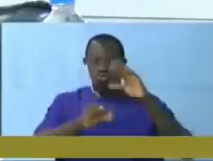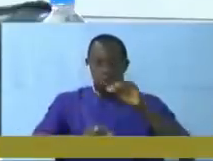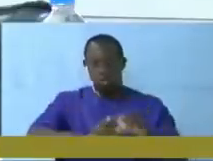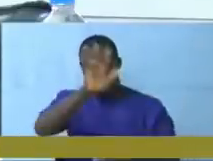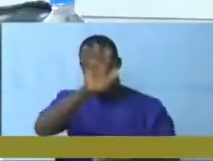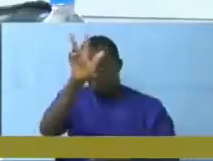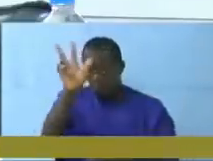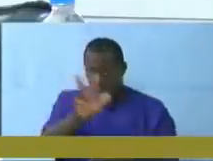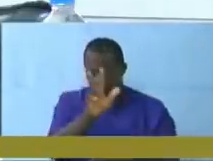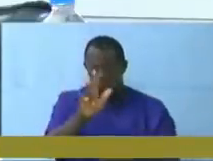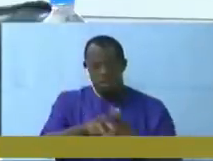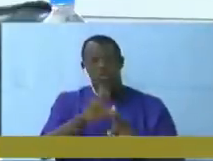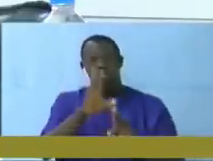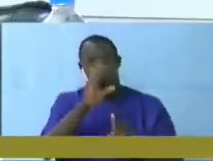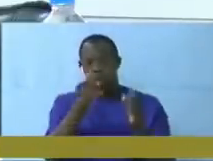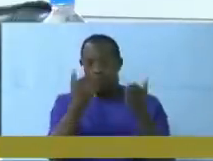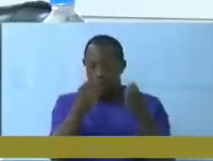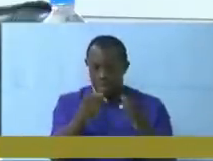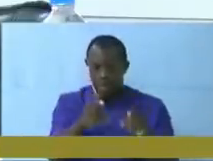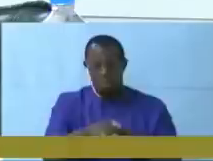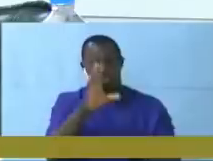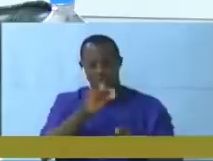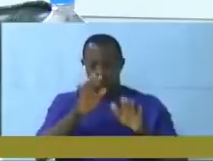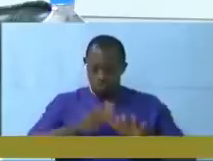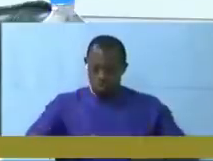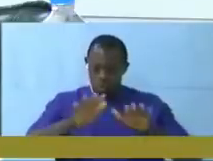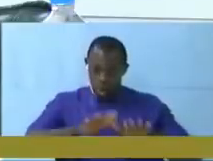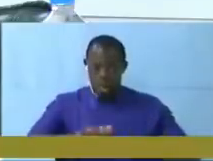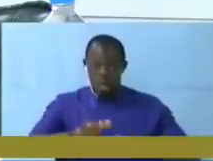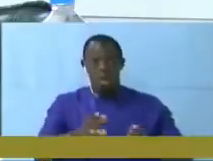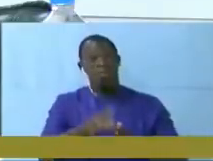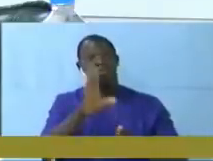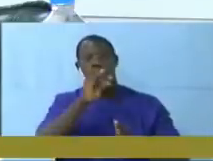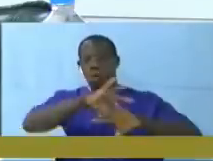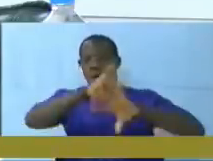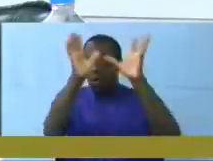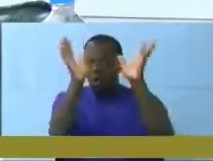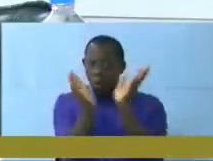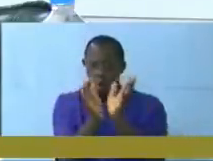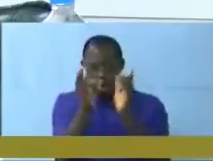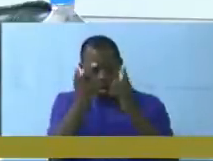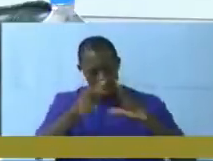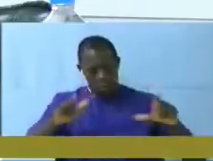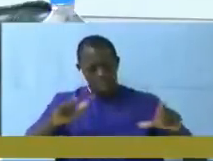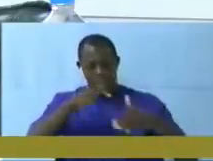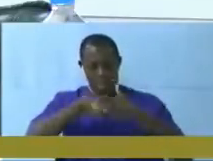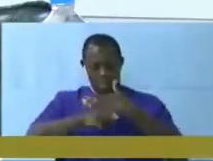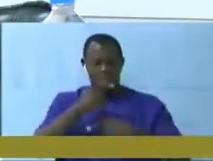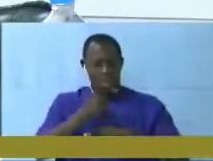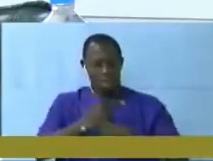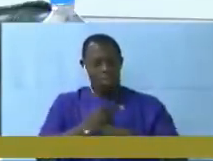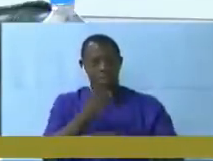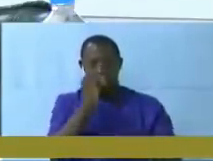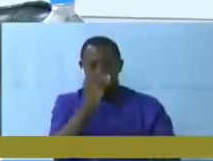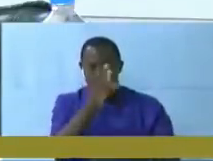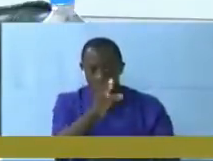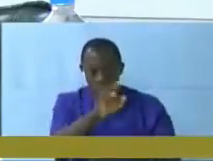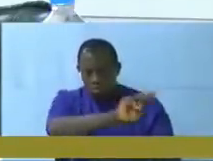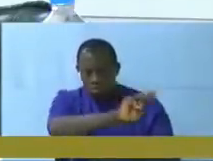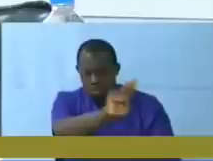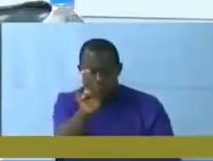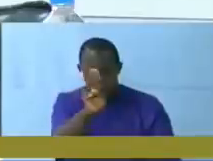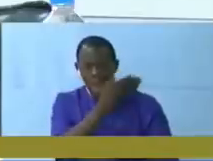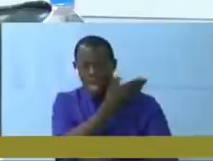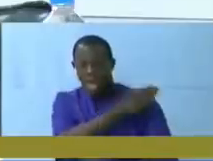that we must never, ever allow anybody to be our president for more than 10 years. They would say